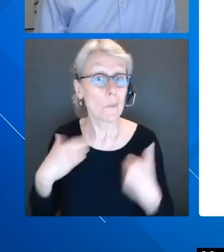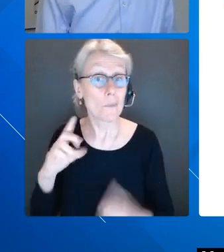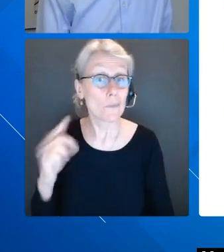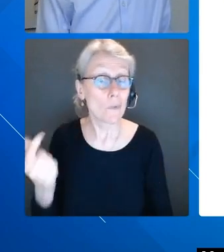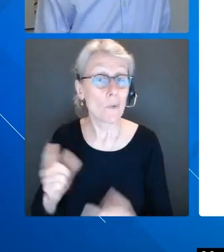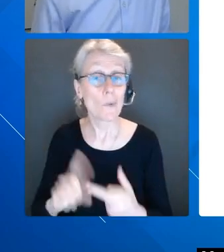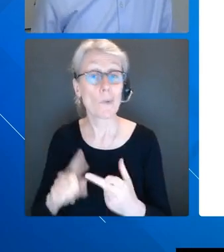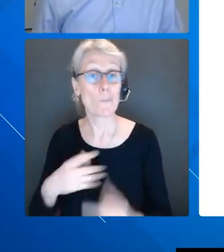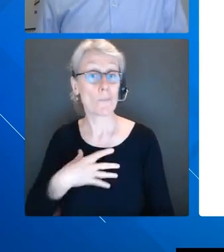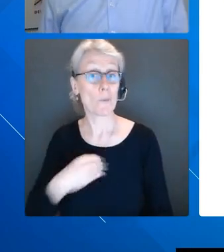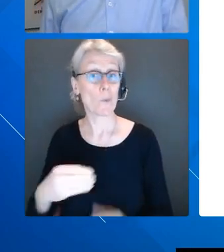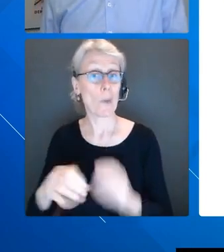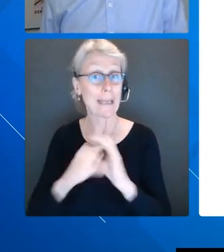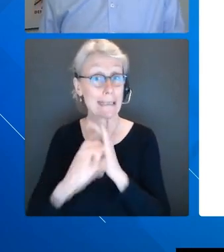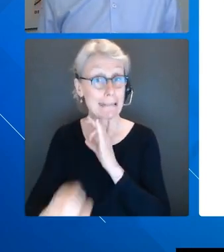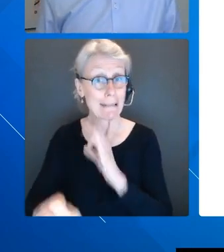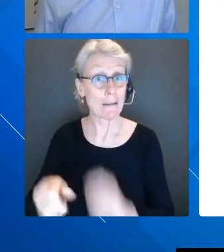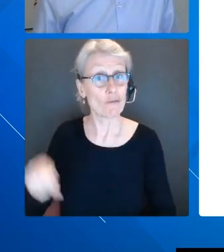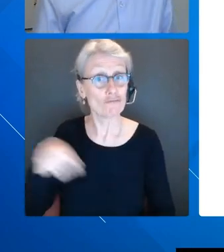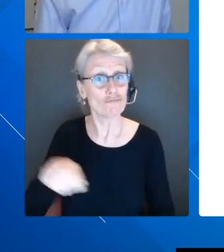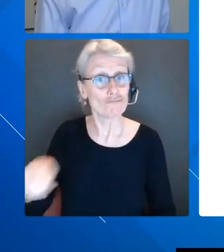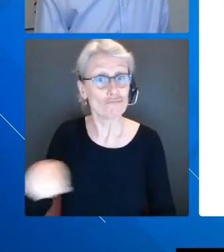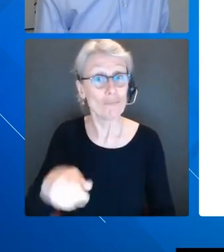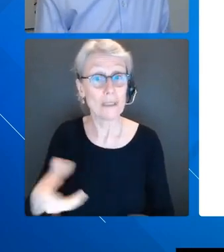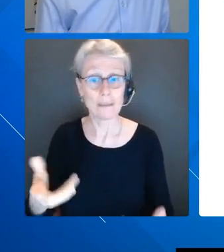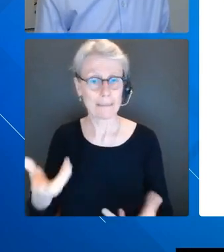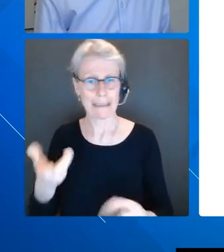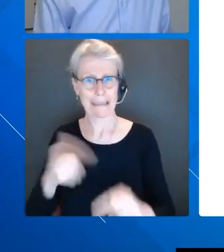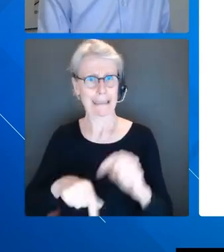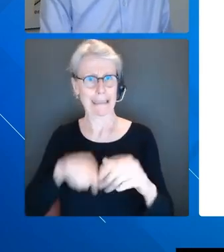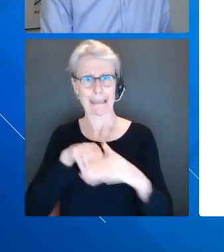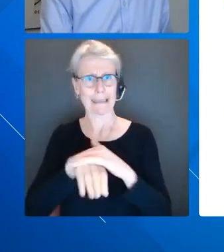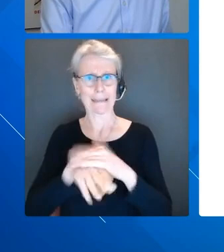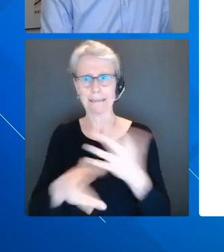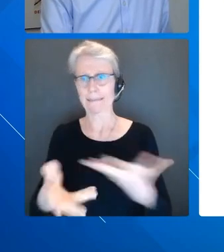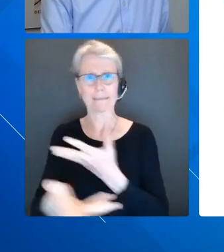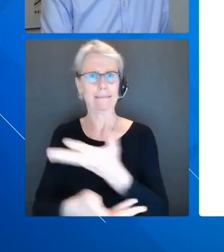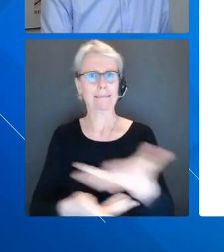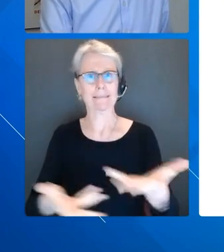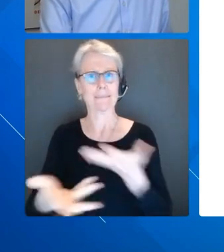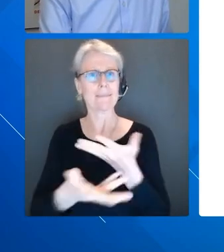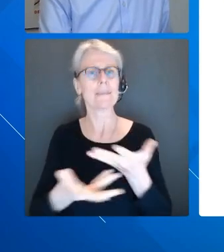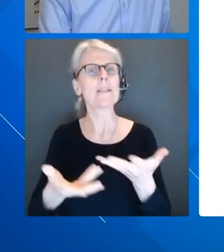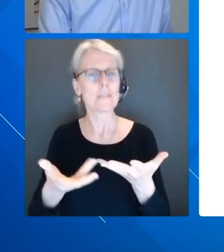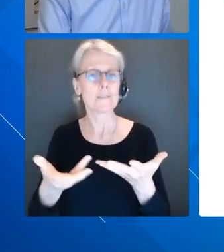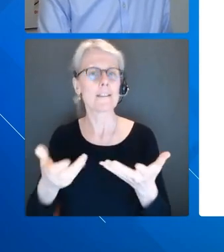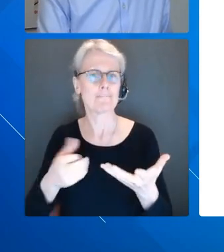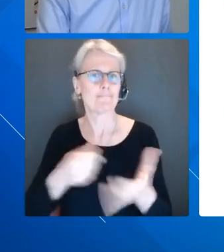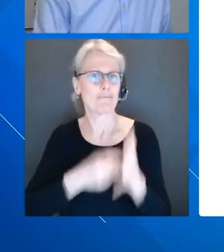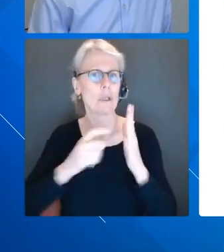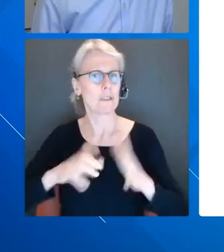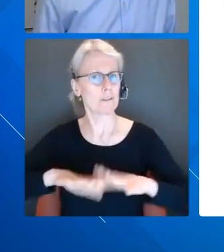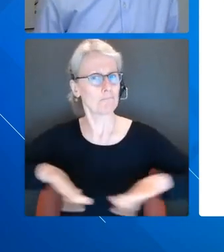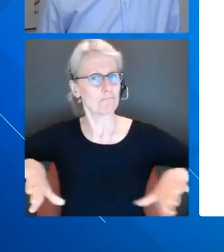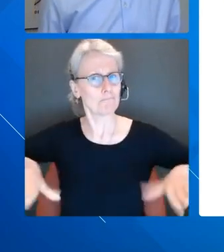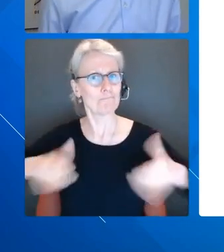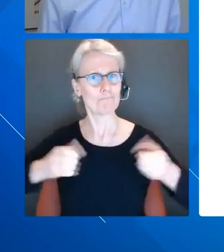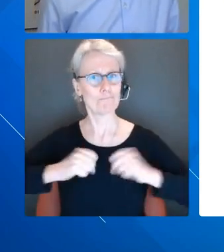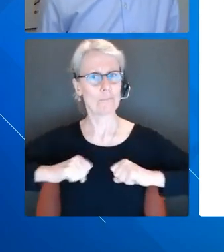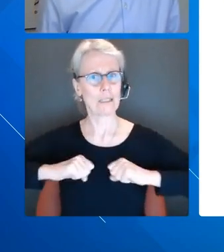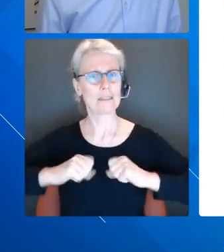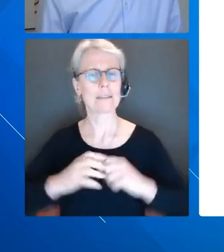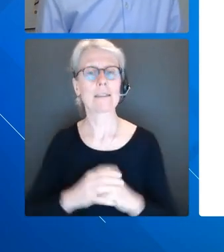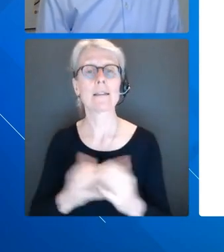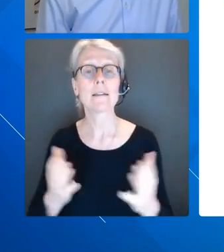a wheelchair with a white cane, who's fully blind and a service animal. They need space. So